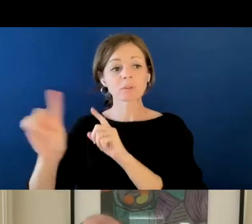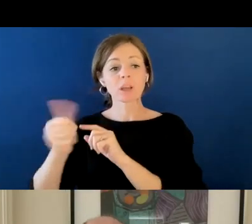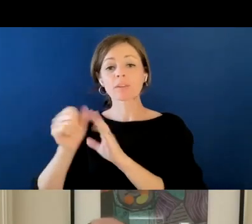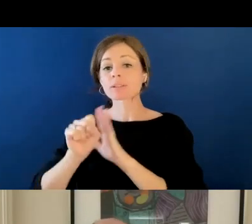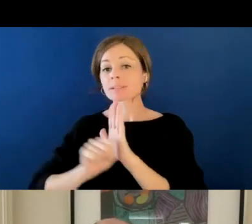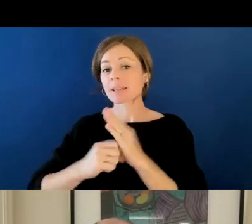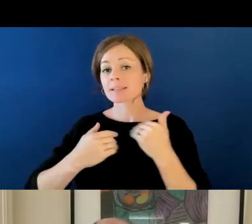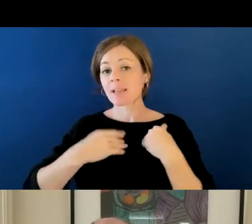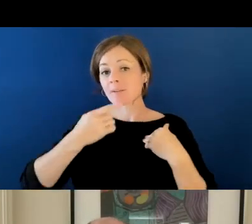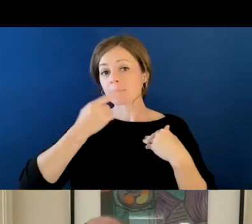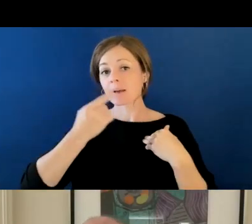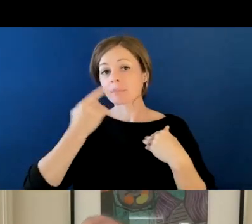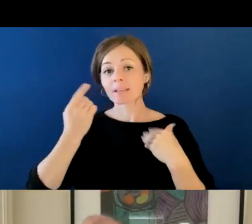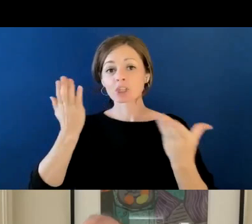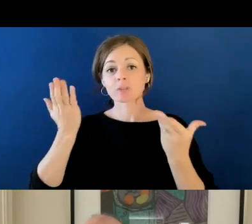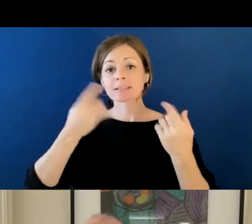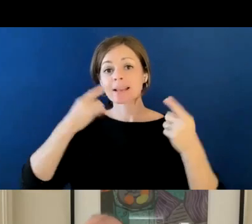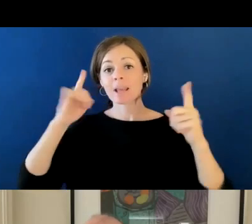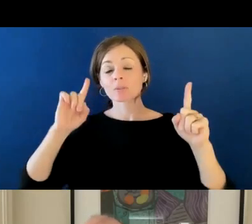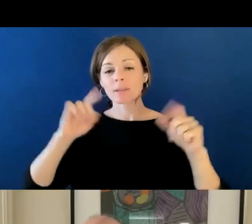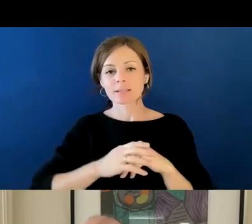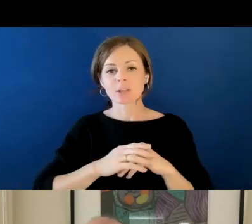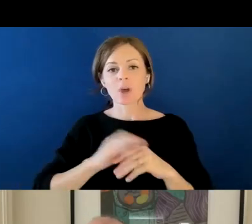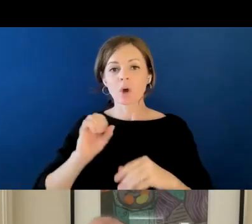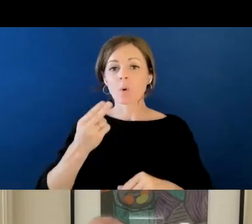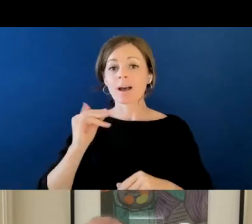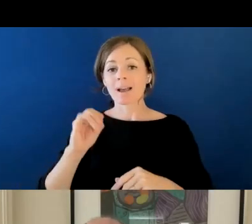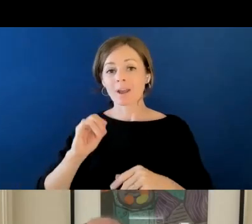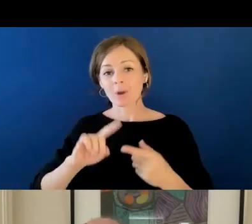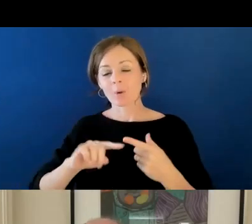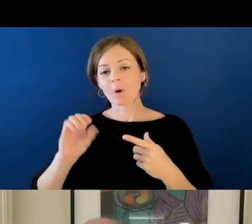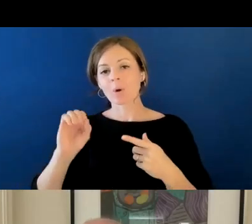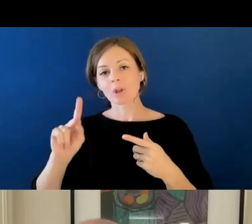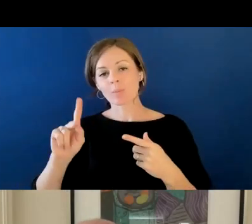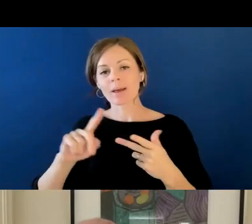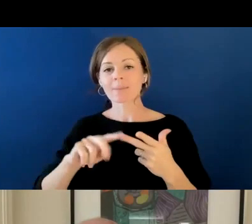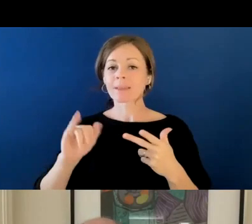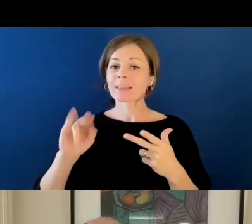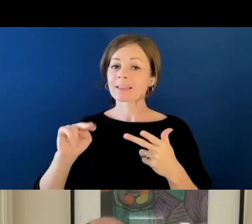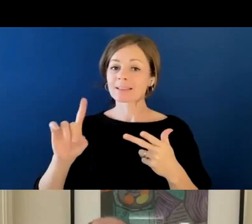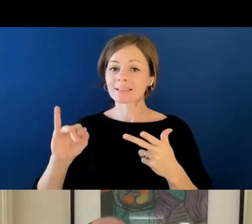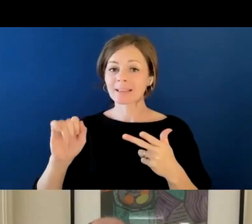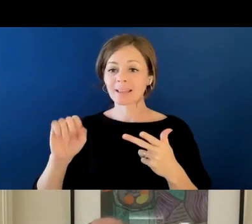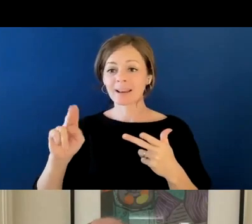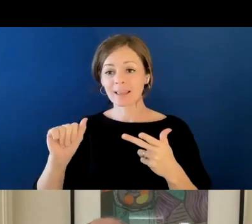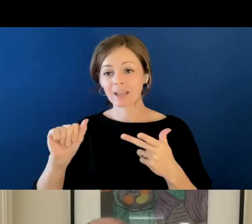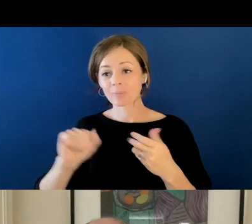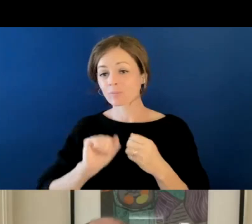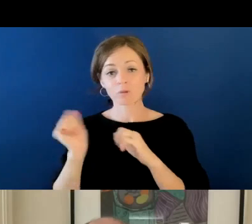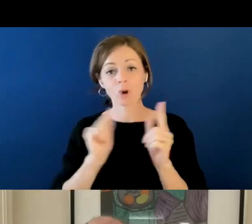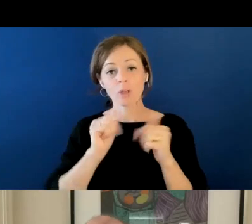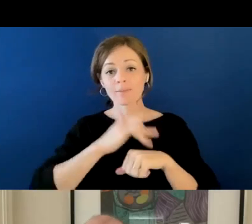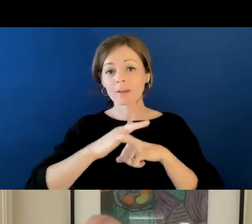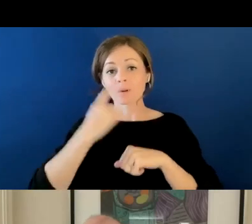service announcements: Ohio, Oklahoma, and Indiana. And those are all available for you to see.